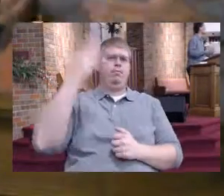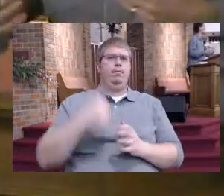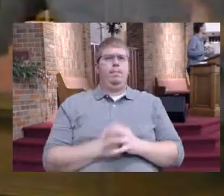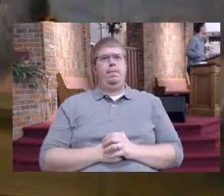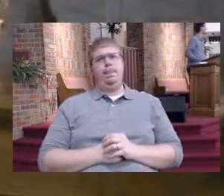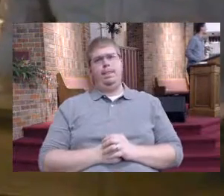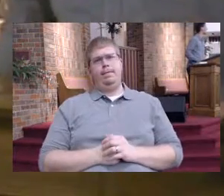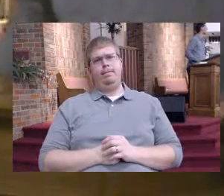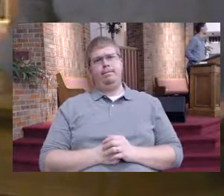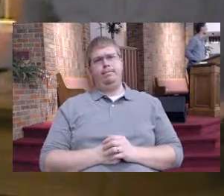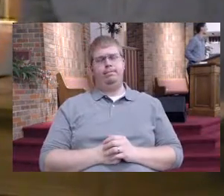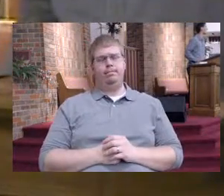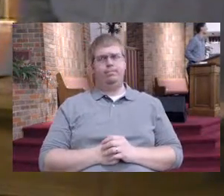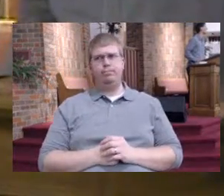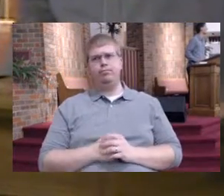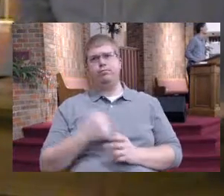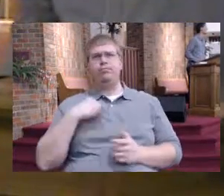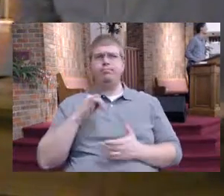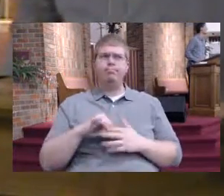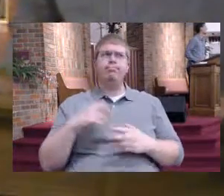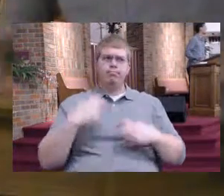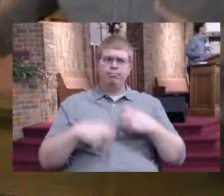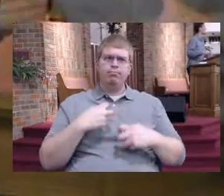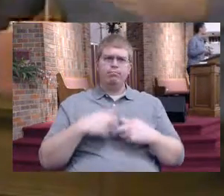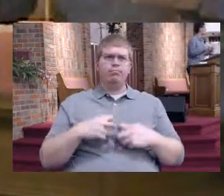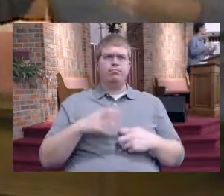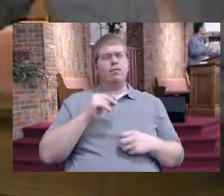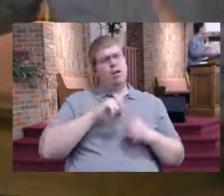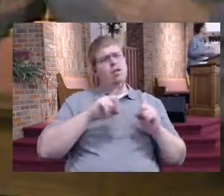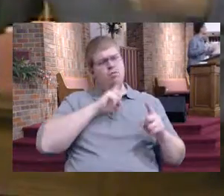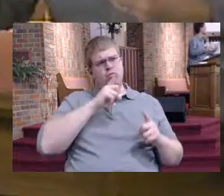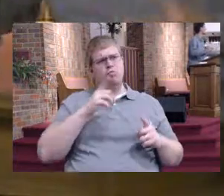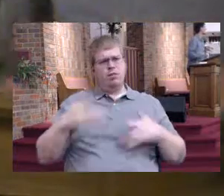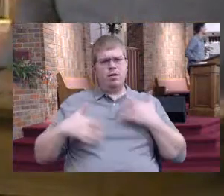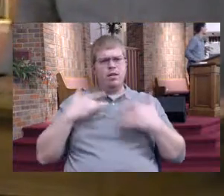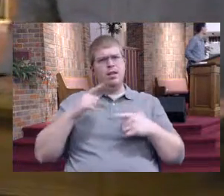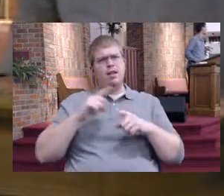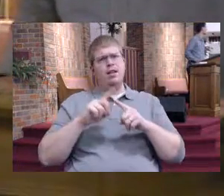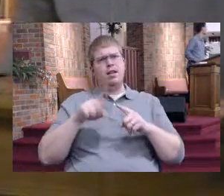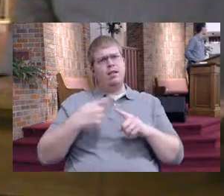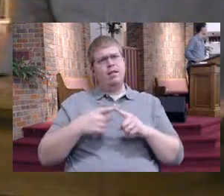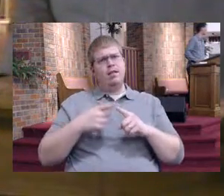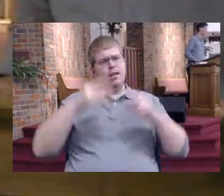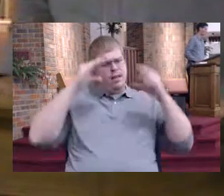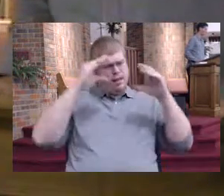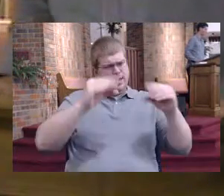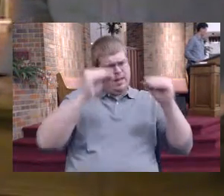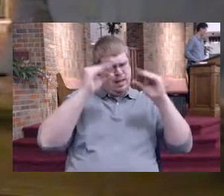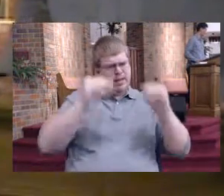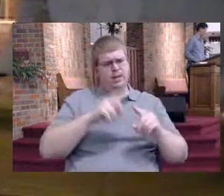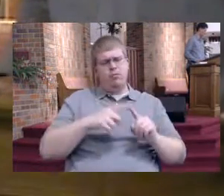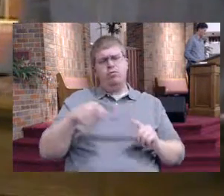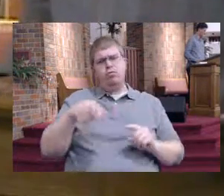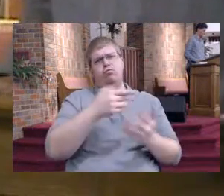come up against, and that really we're excited about teaching as we disciple these new